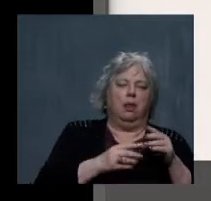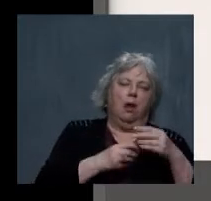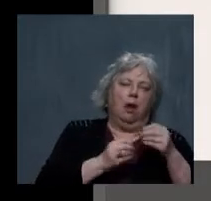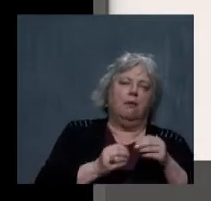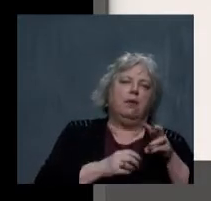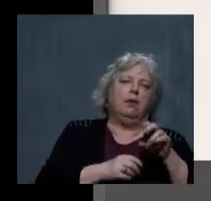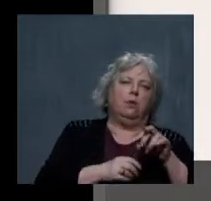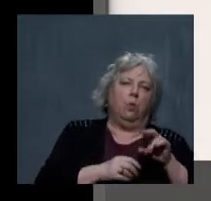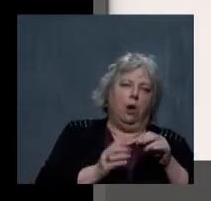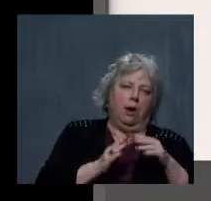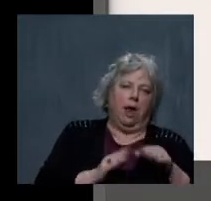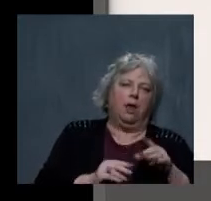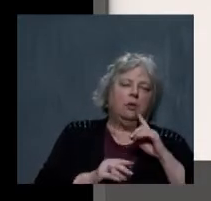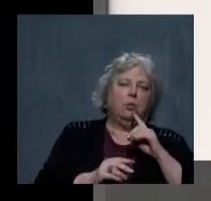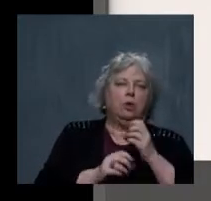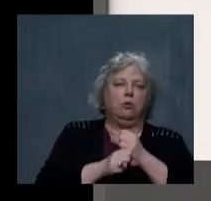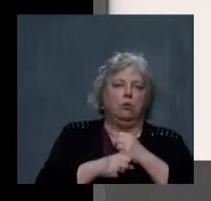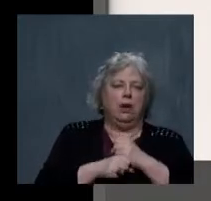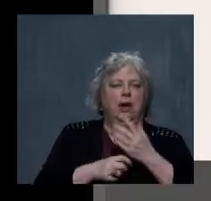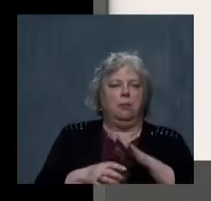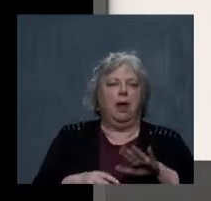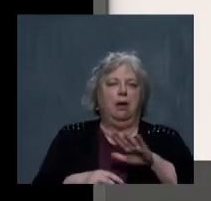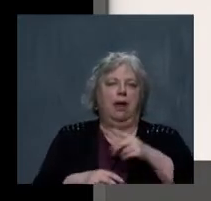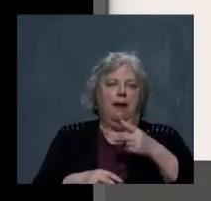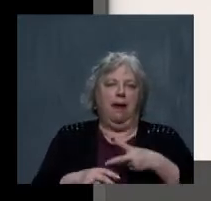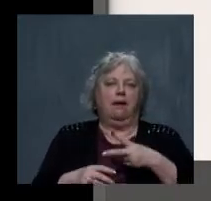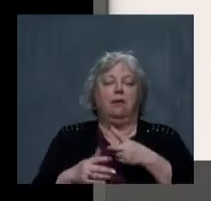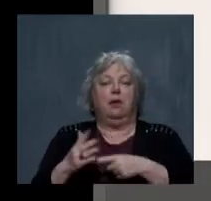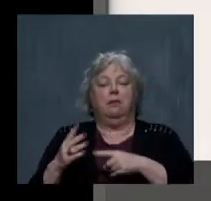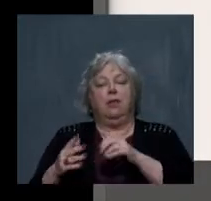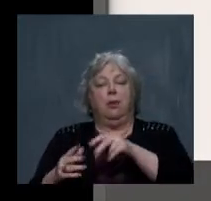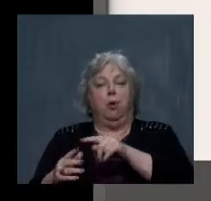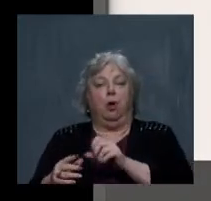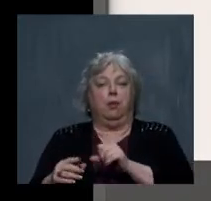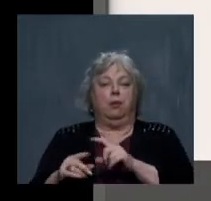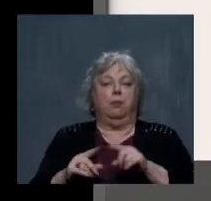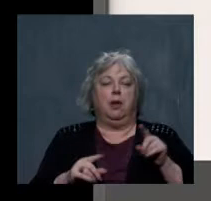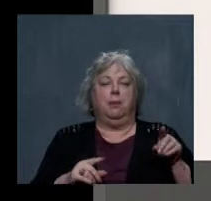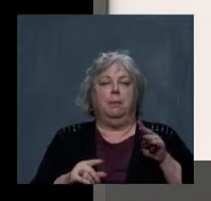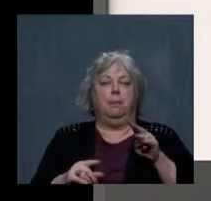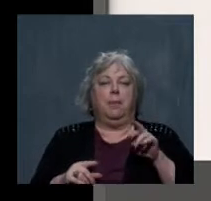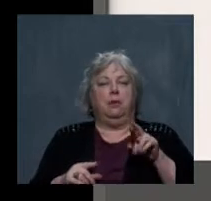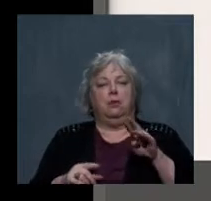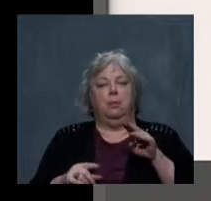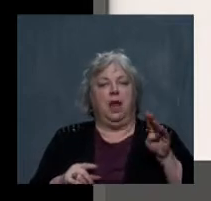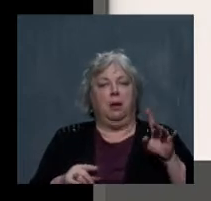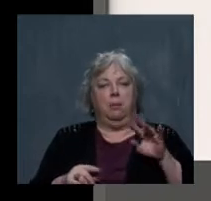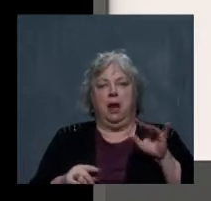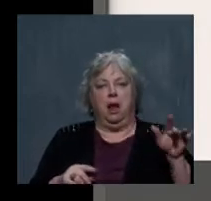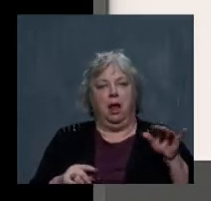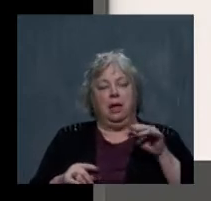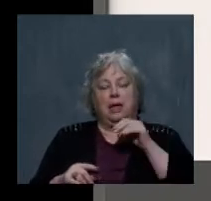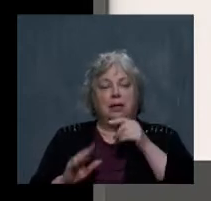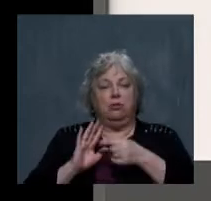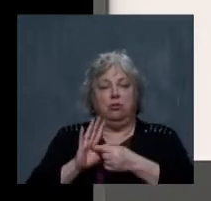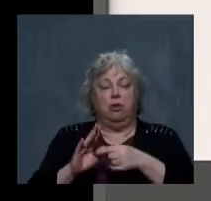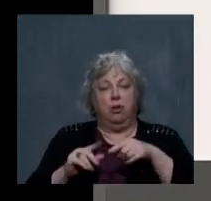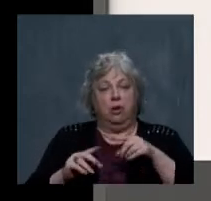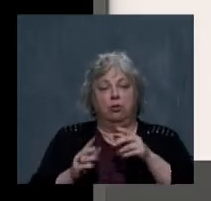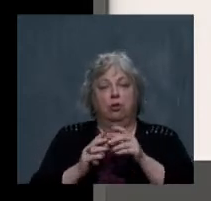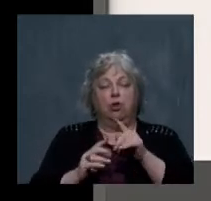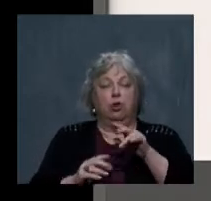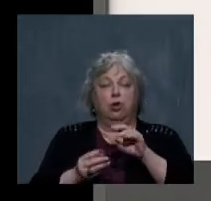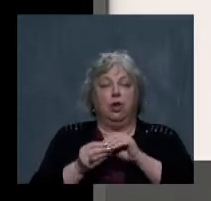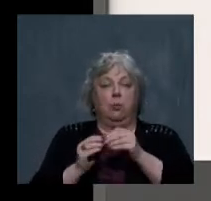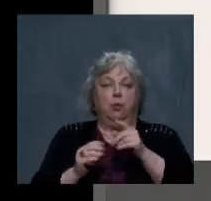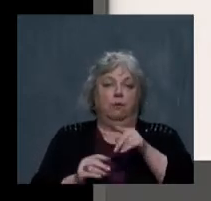what Mr. Banahani did not point out is that the difference in trip generation during the peak hours, when you